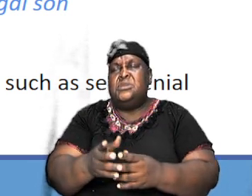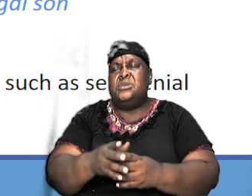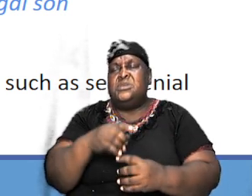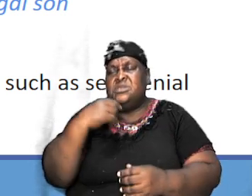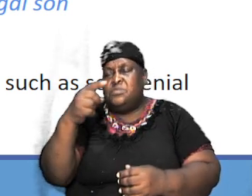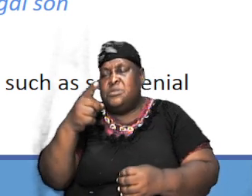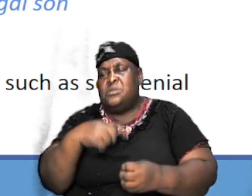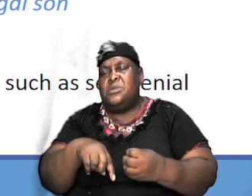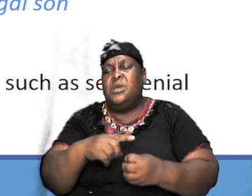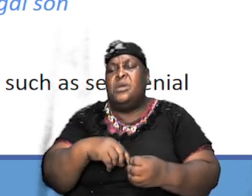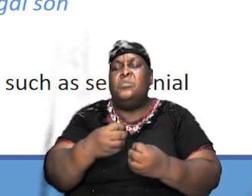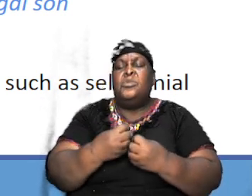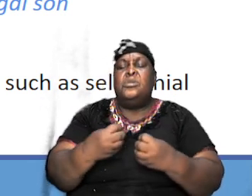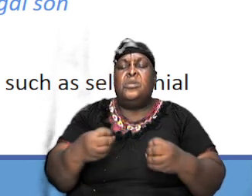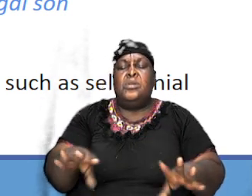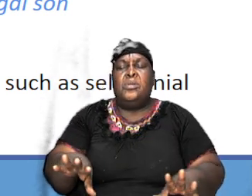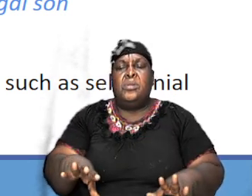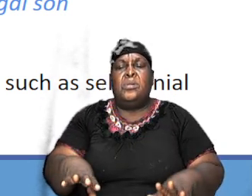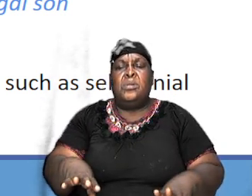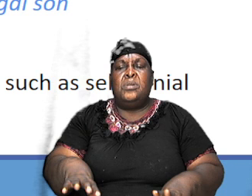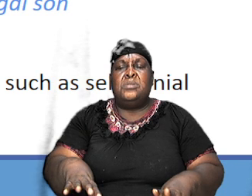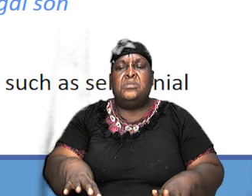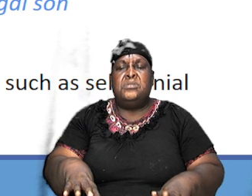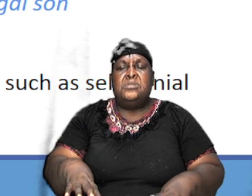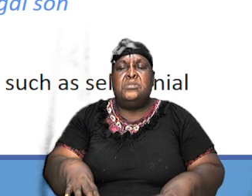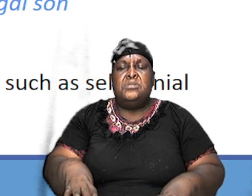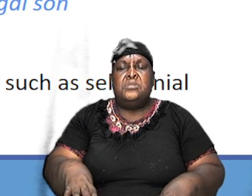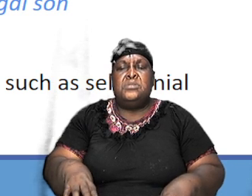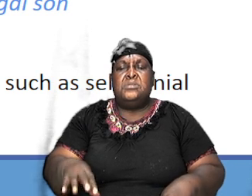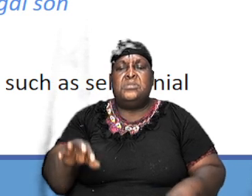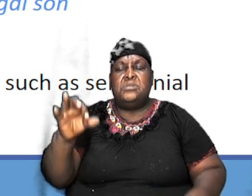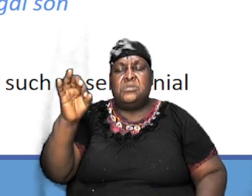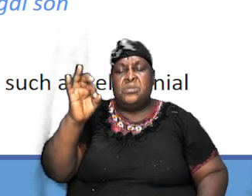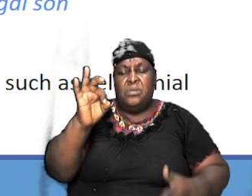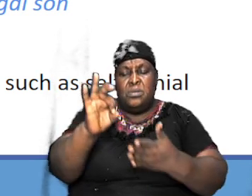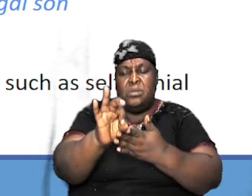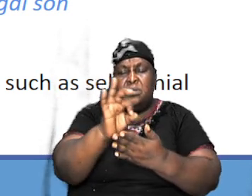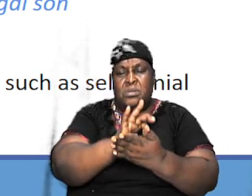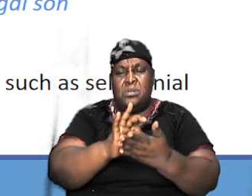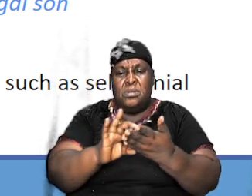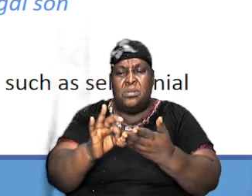know, showing that Luke is a universal book that was